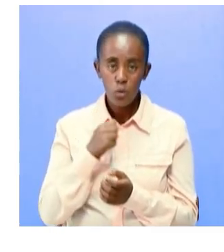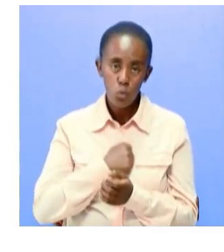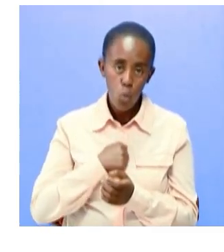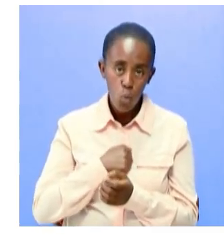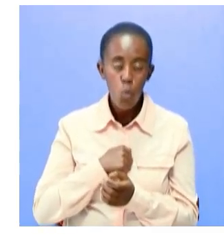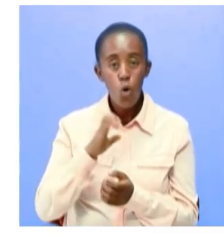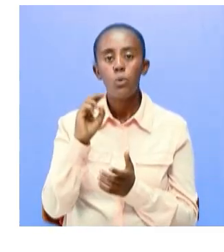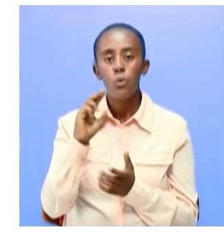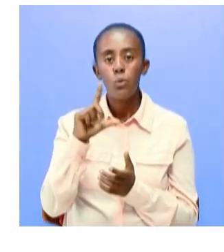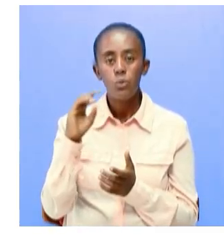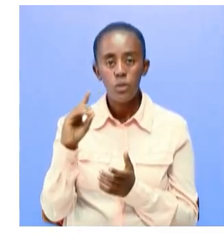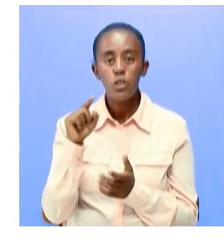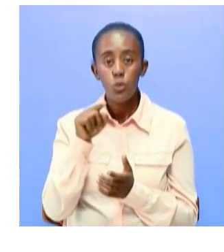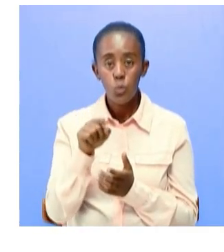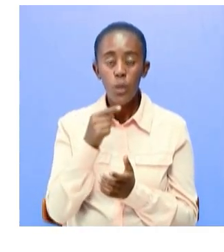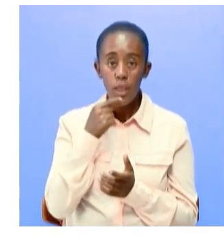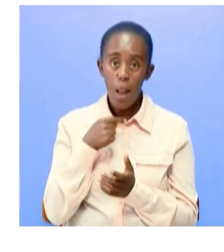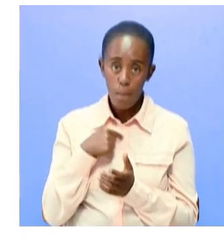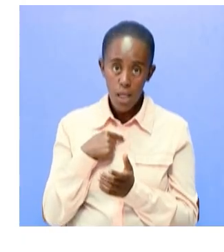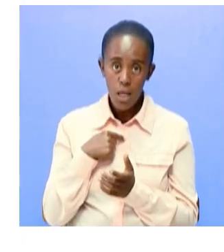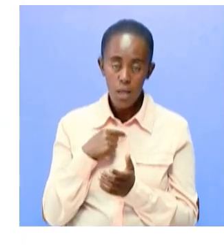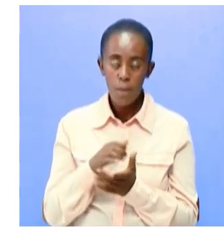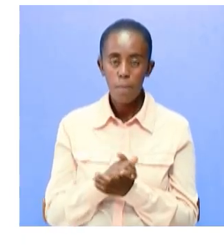Could you tell me?